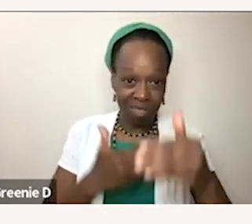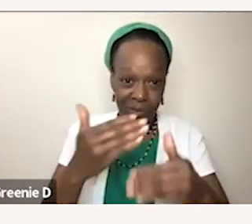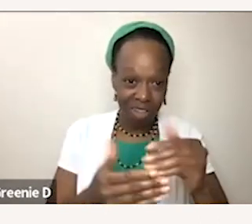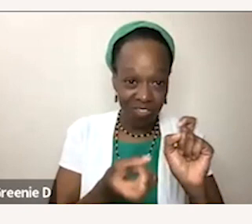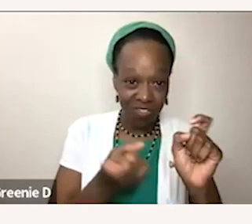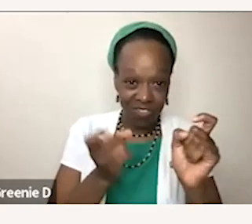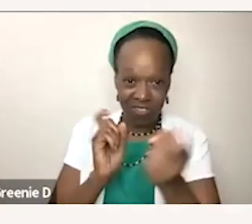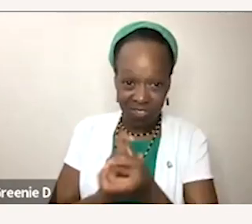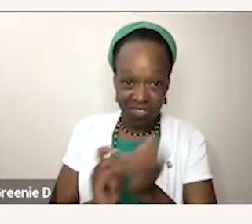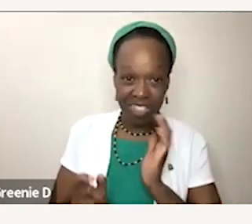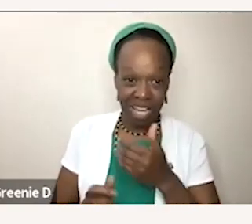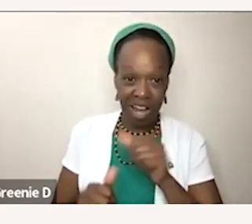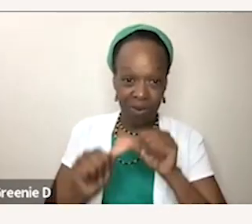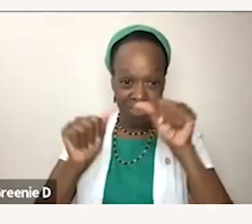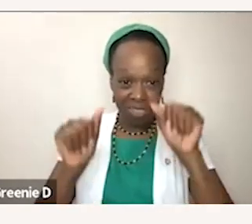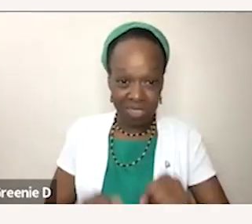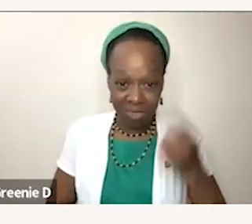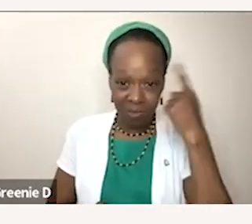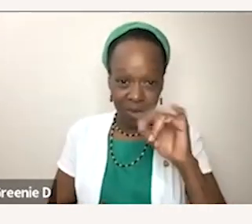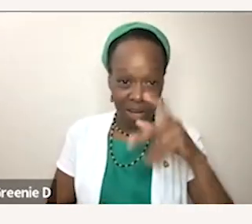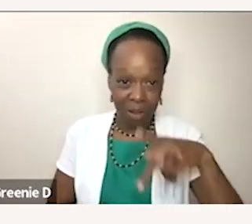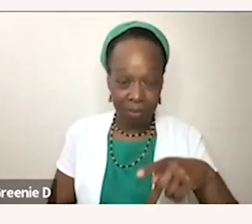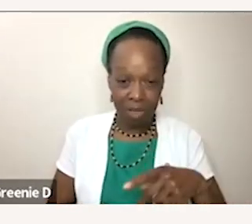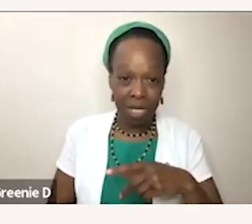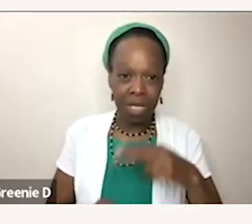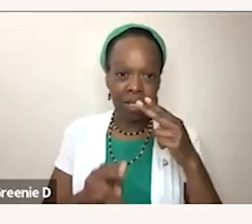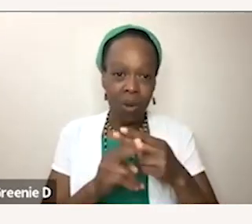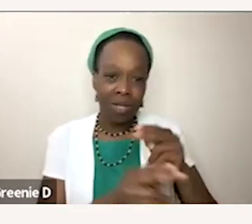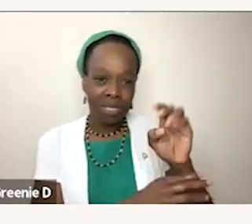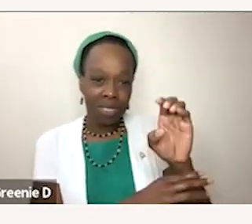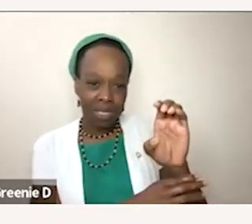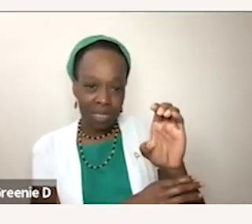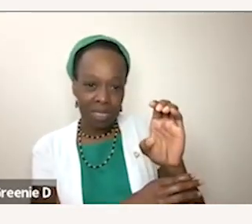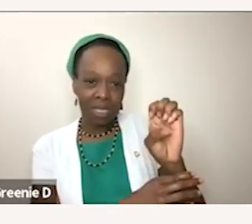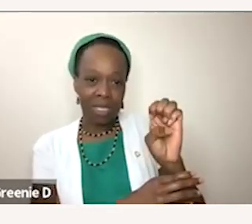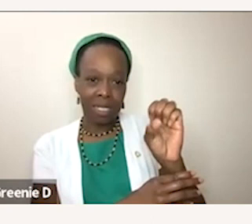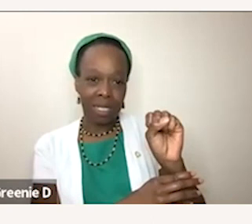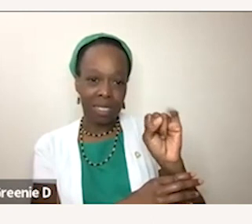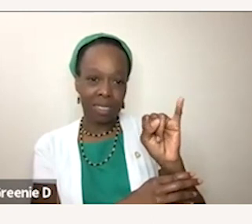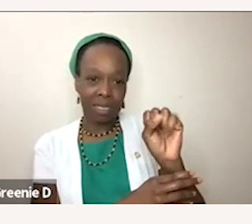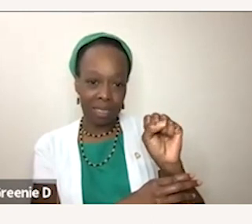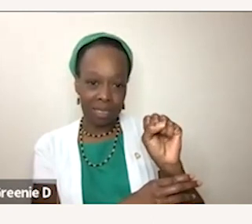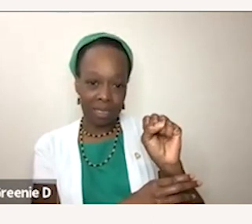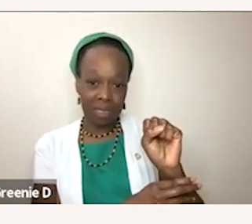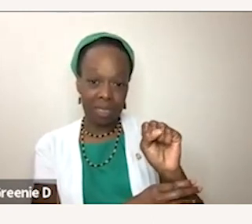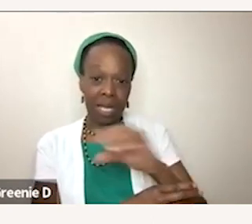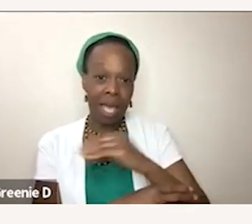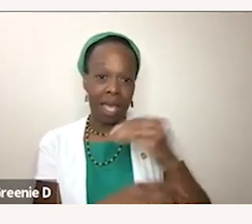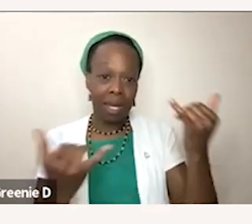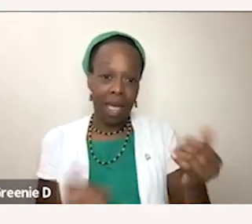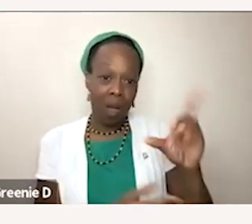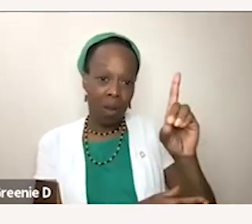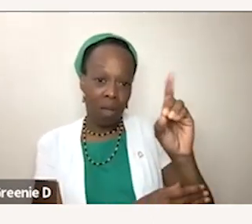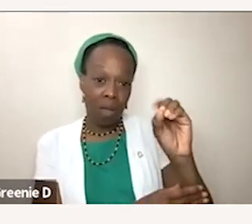our system for IEPs, which is commonly known as CSIS. And the DOE is looking